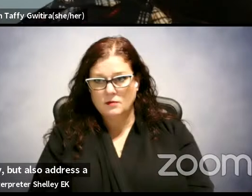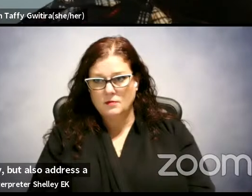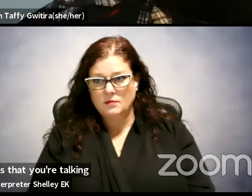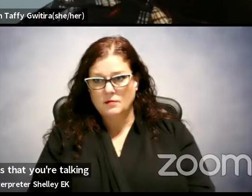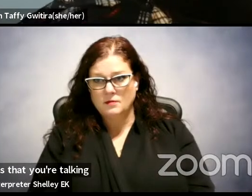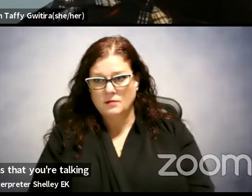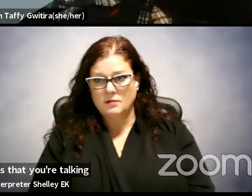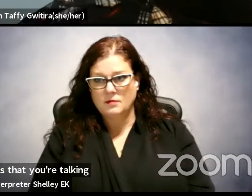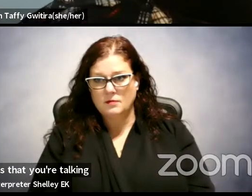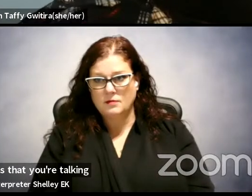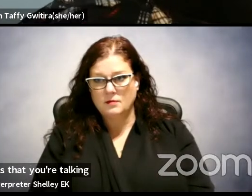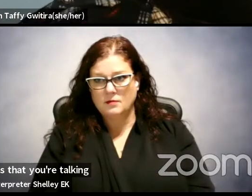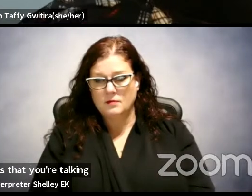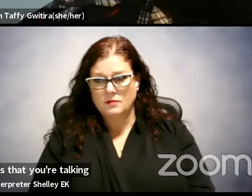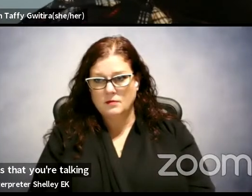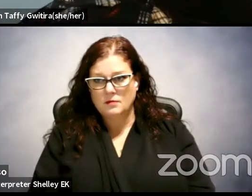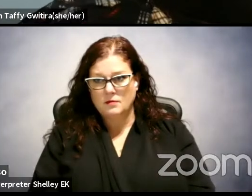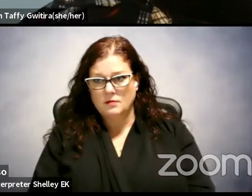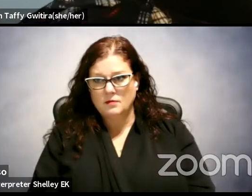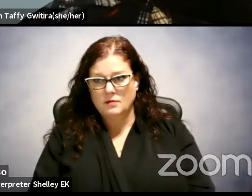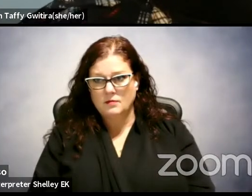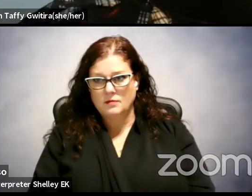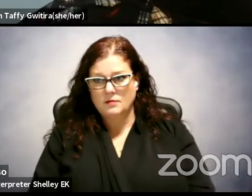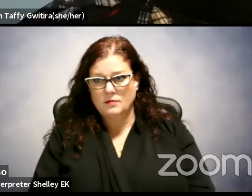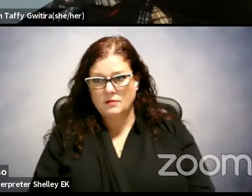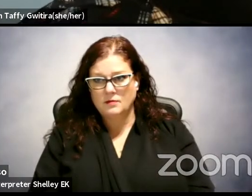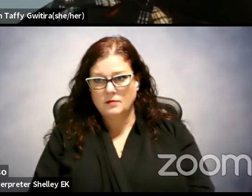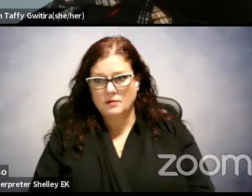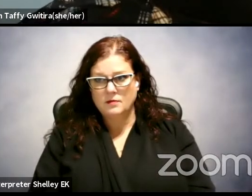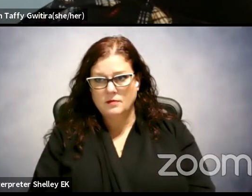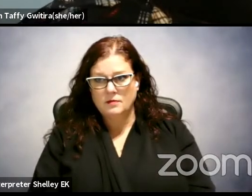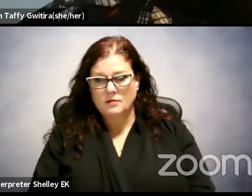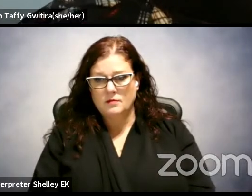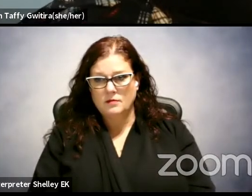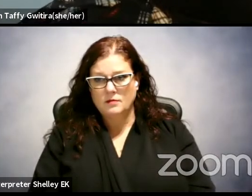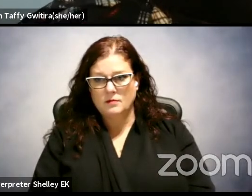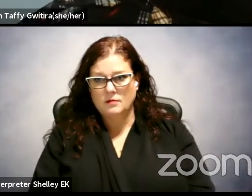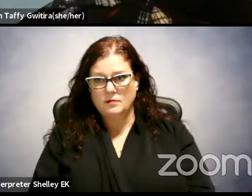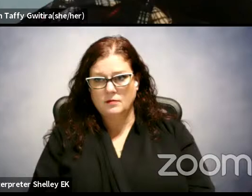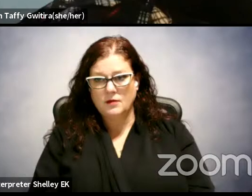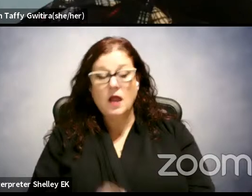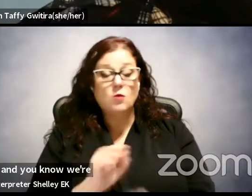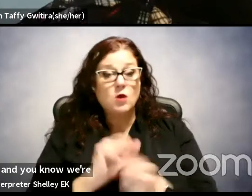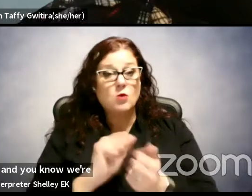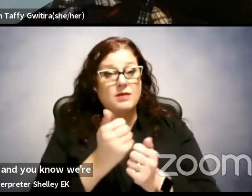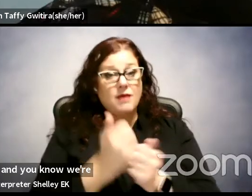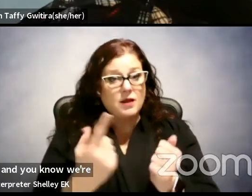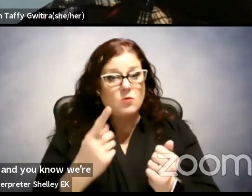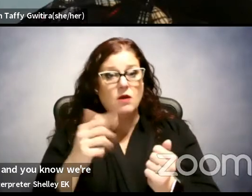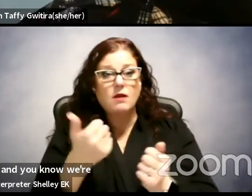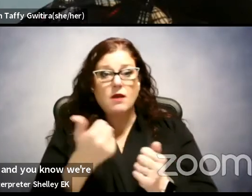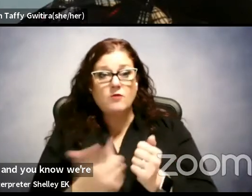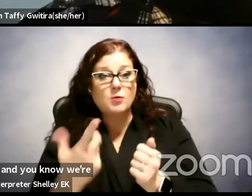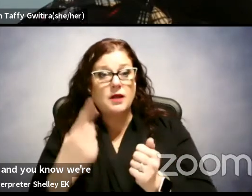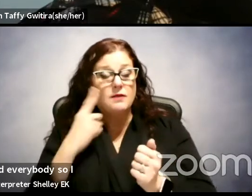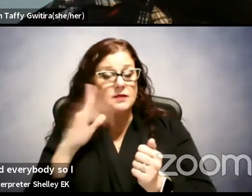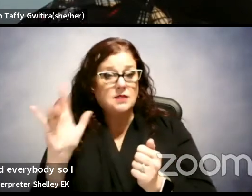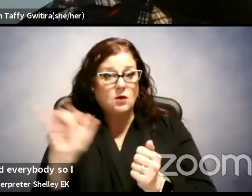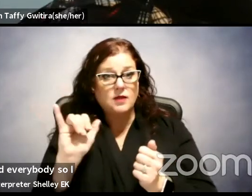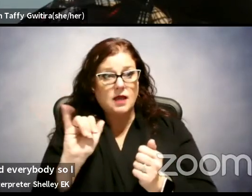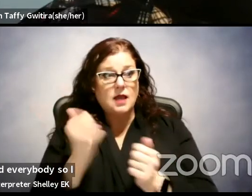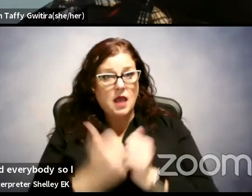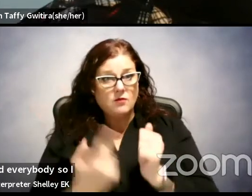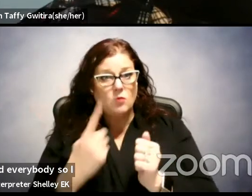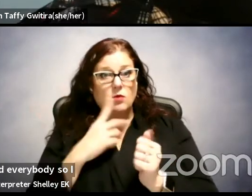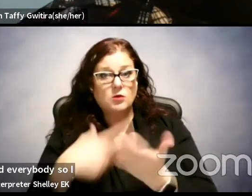that's what we're doing out here. And, we're networking with anybody and everybody. So I guess my point is if that sounds like, everyone we